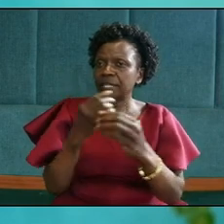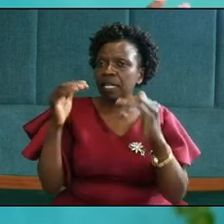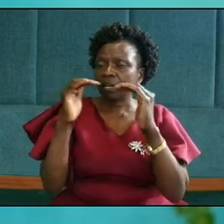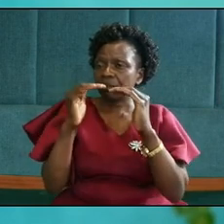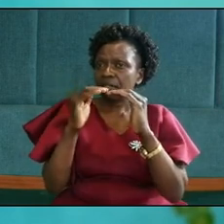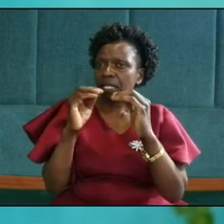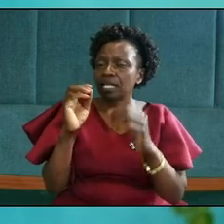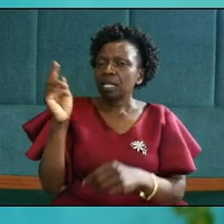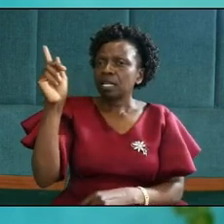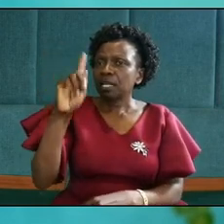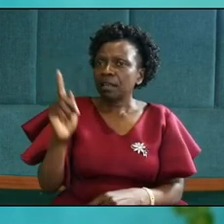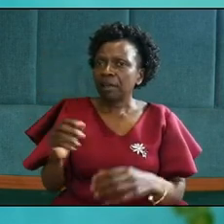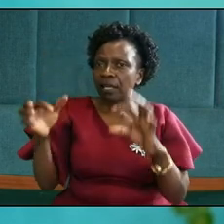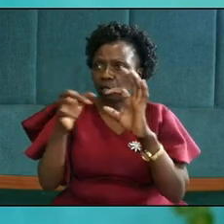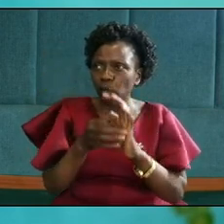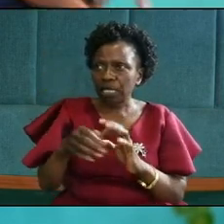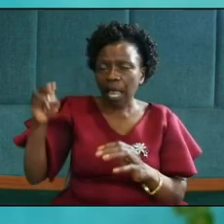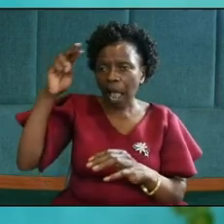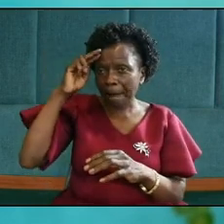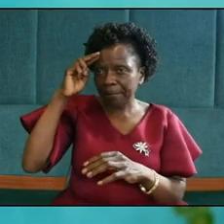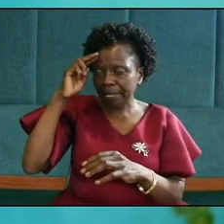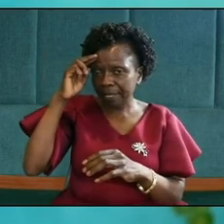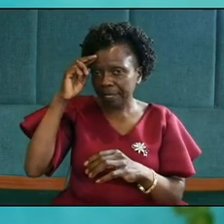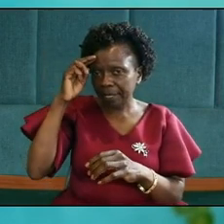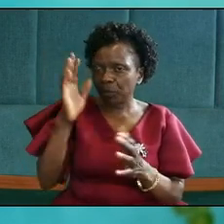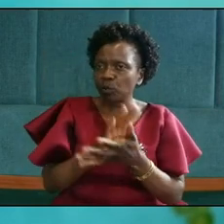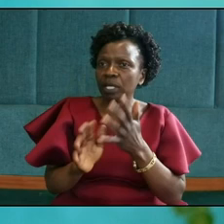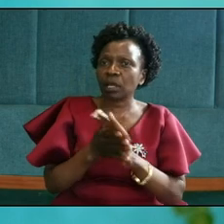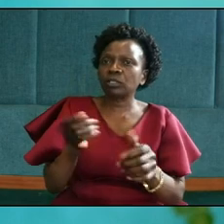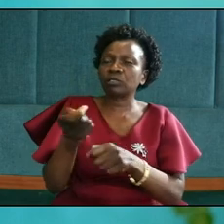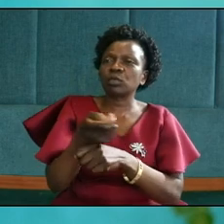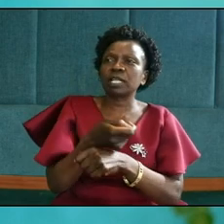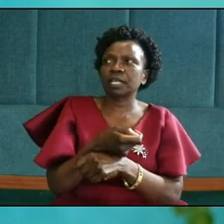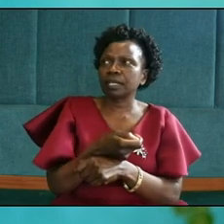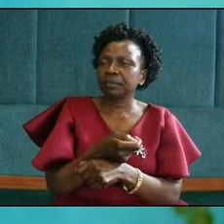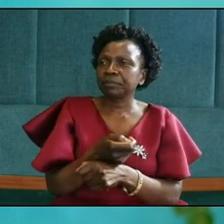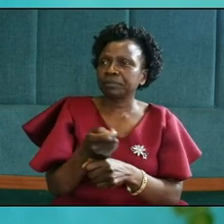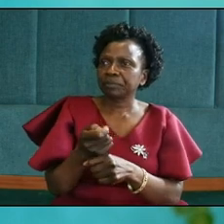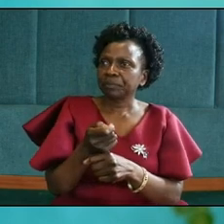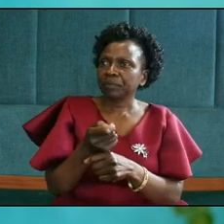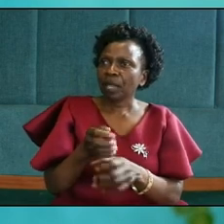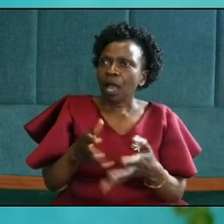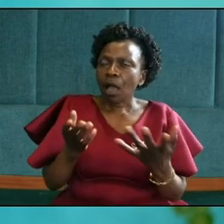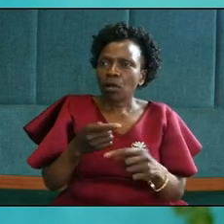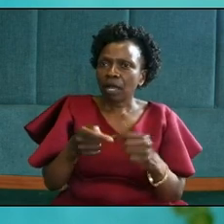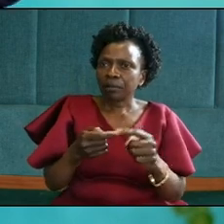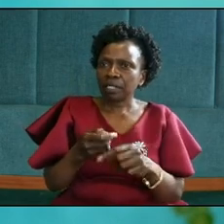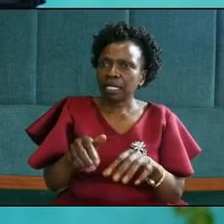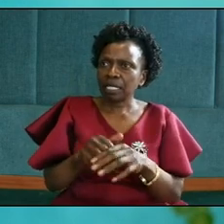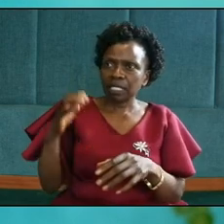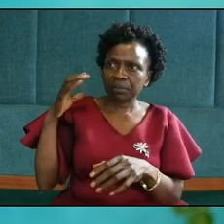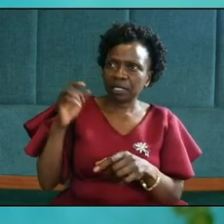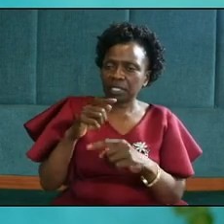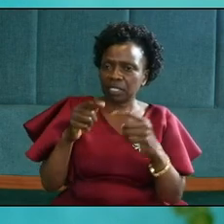academies. If they are soldiers from military academy, they can go to another level and to another level. How come in chaplains we